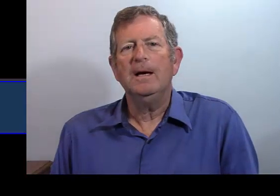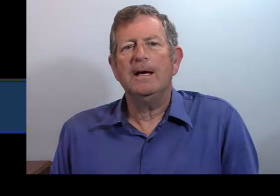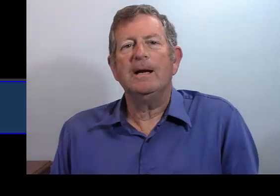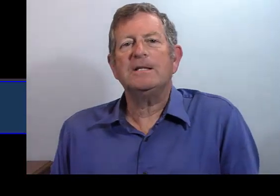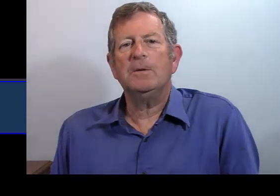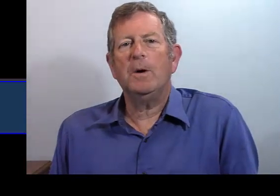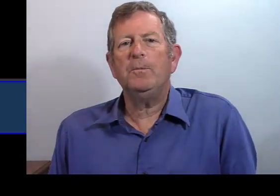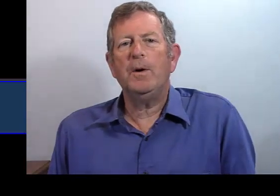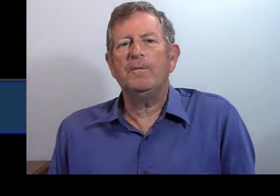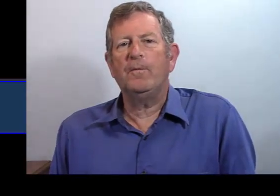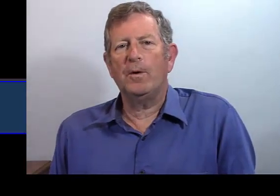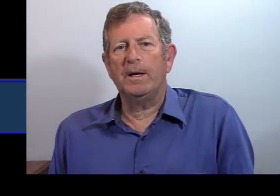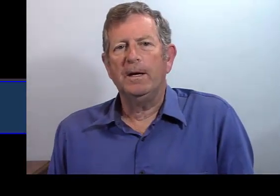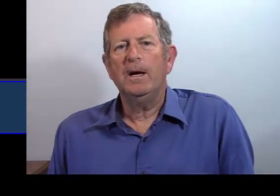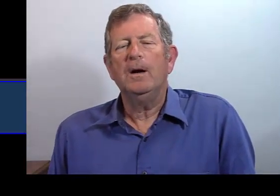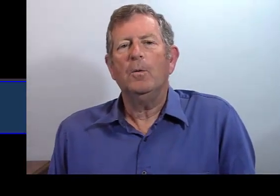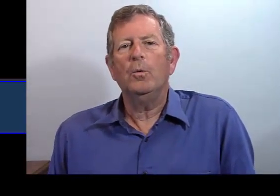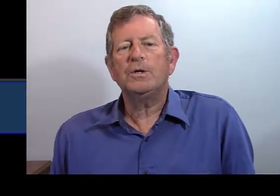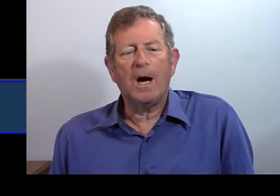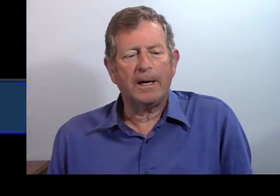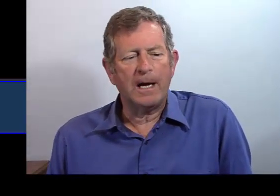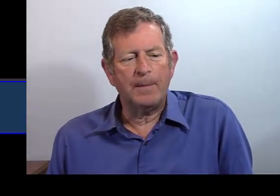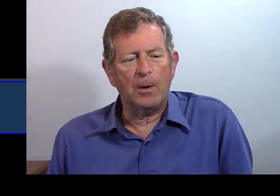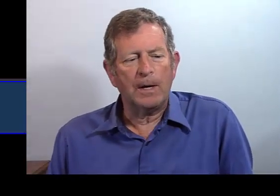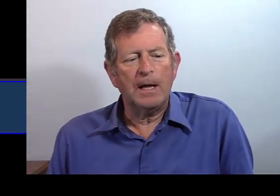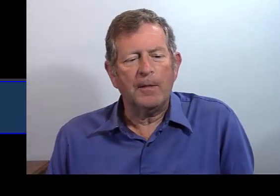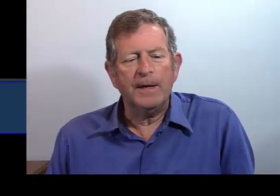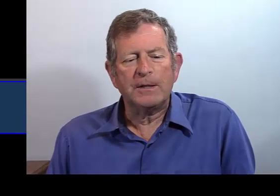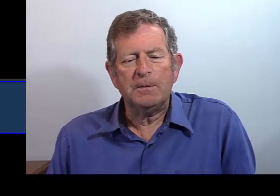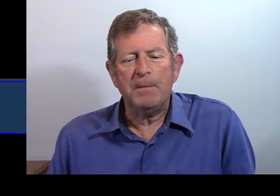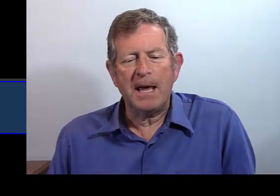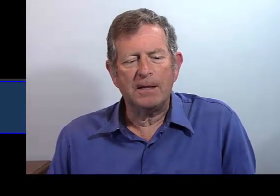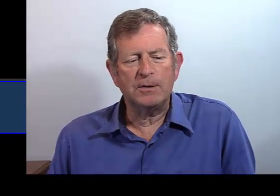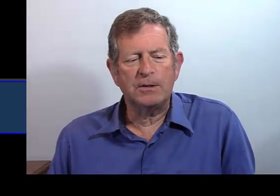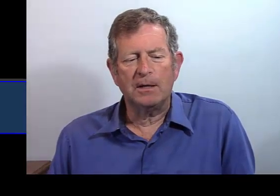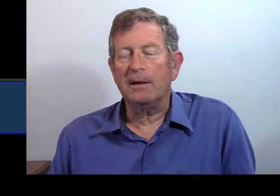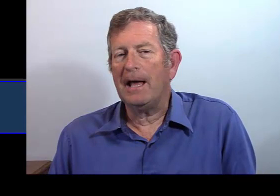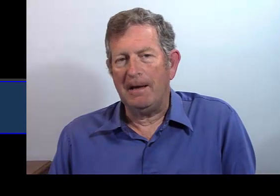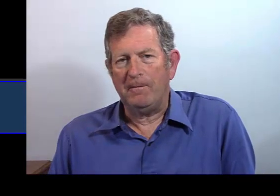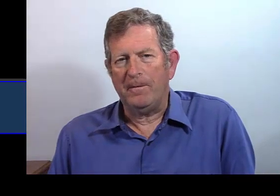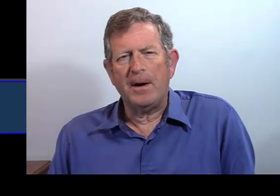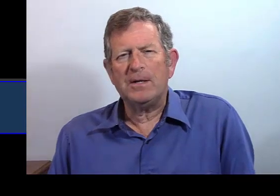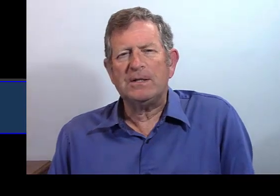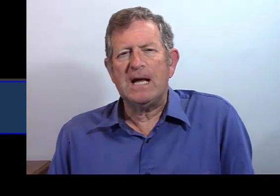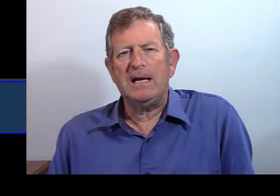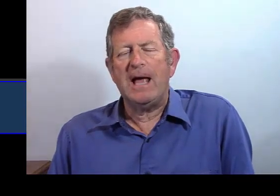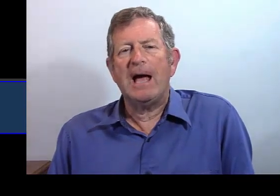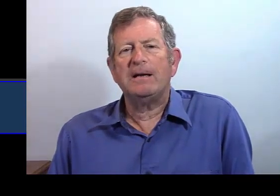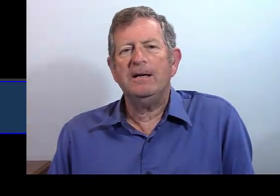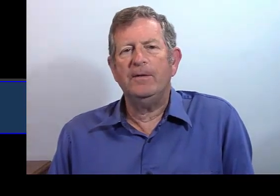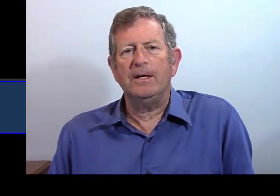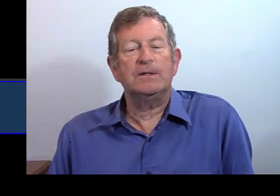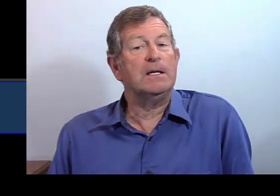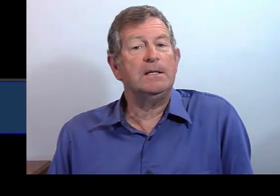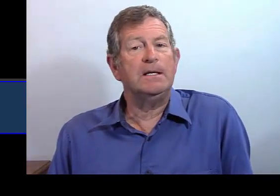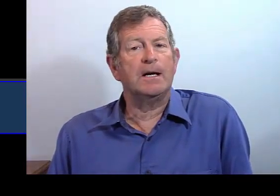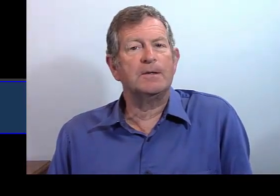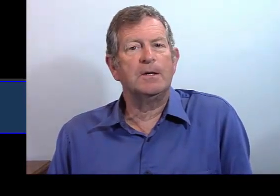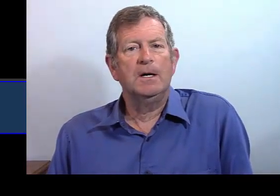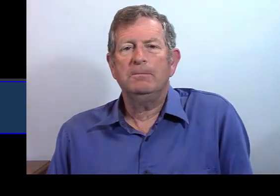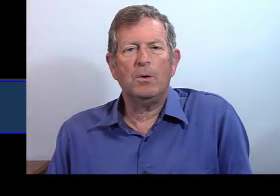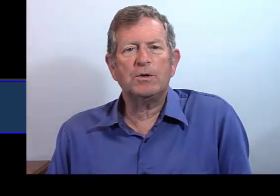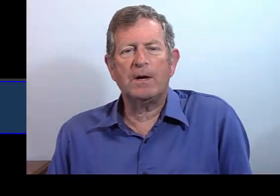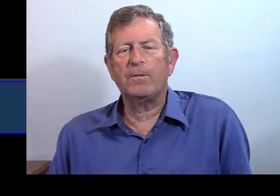Hello. In lesson 1.40, we're talking about this man's life, about his daily activities, things